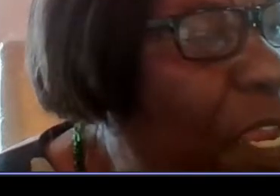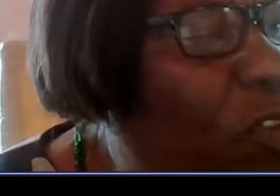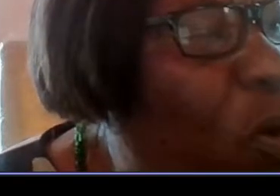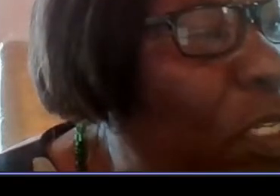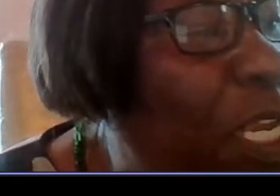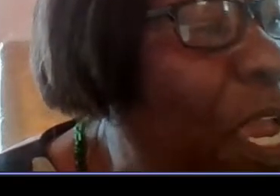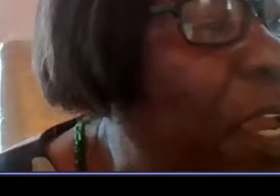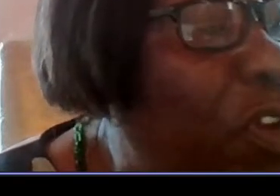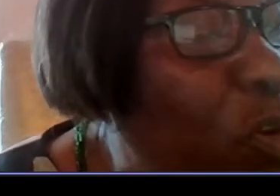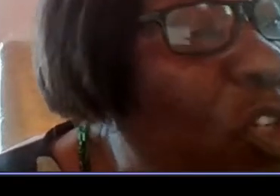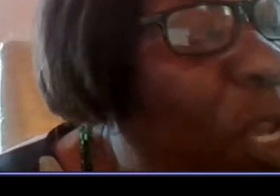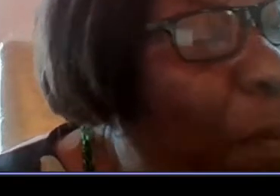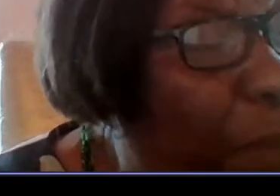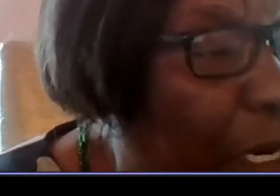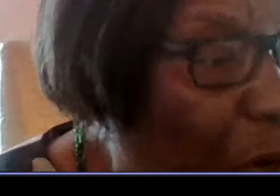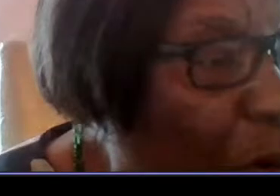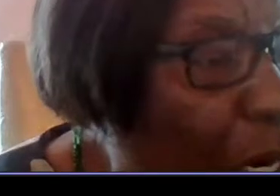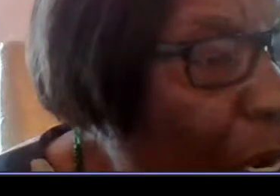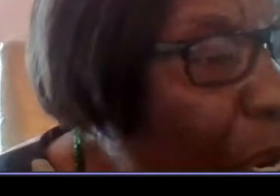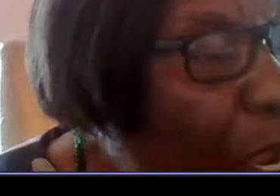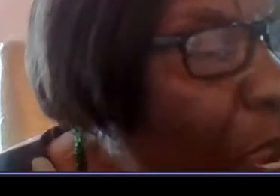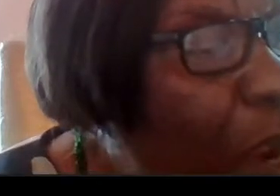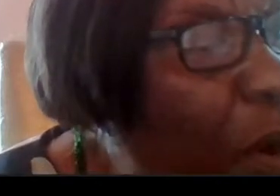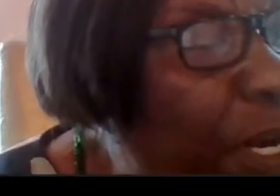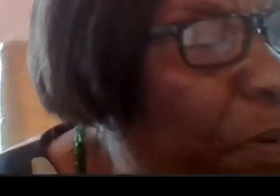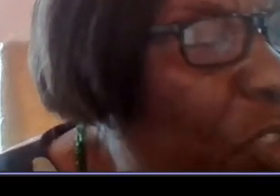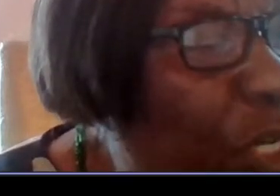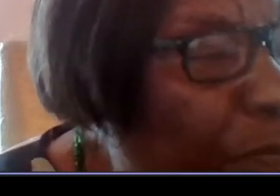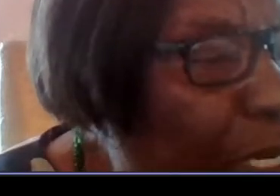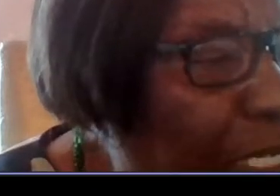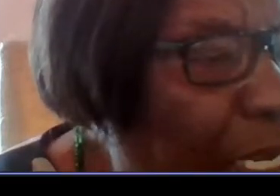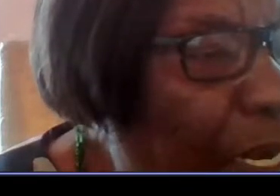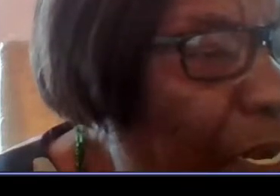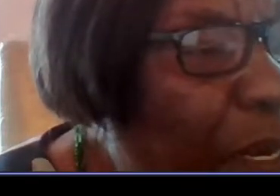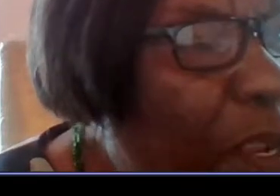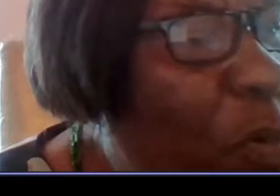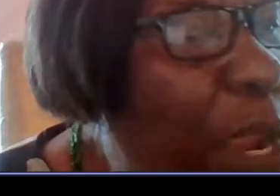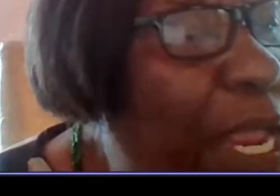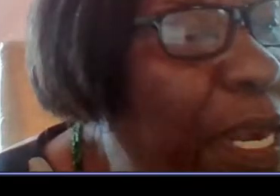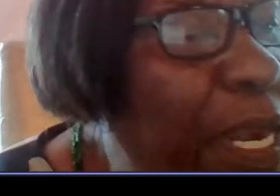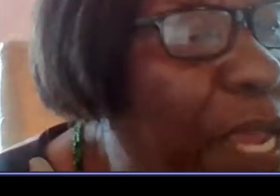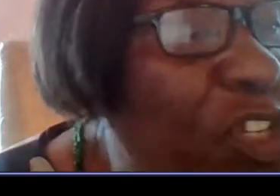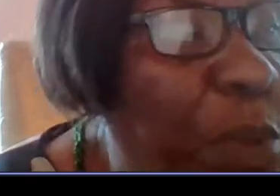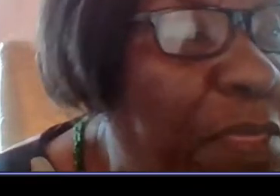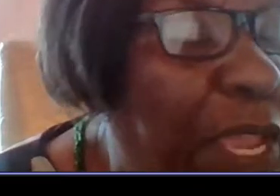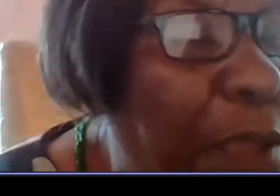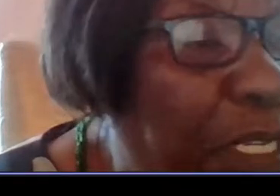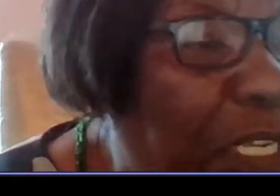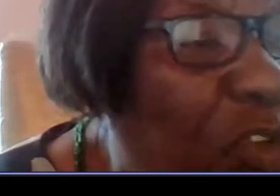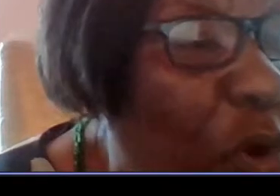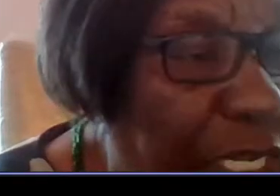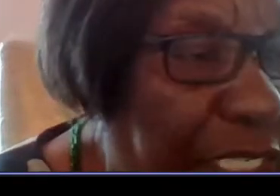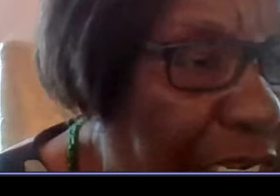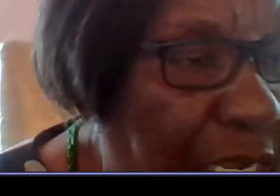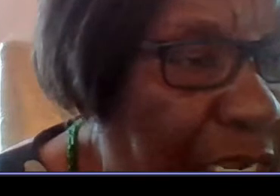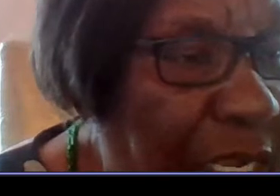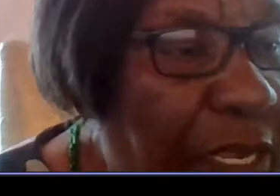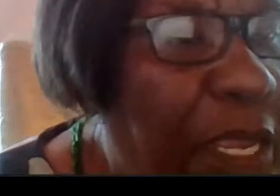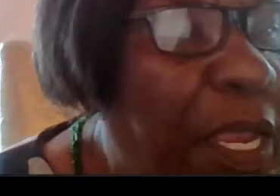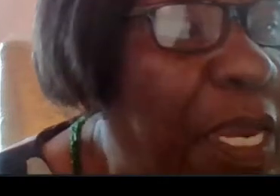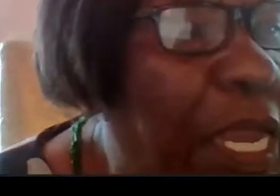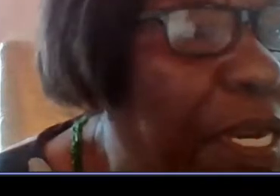floods is causing a huge backlog. Honorable Chairperson, we're encouraged by the MEC's